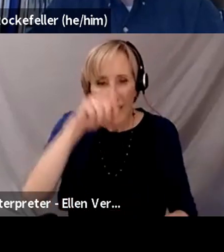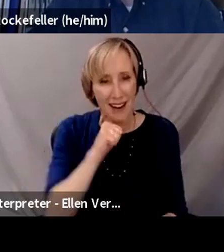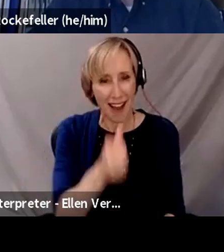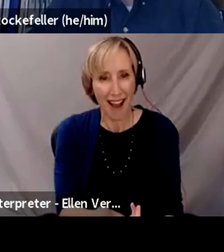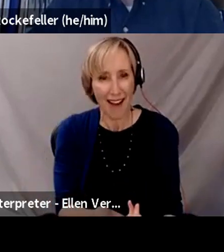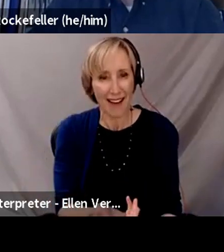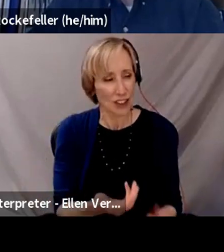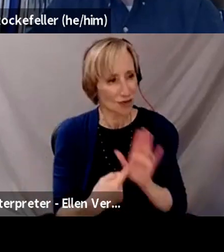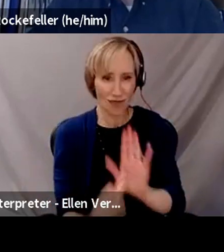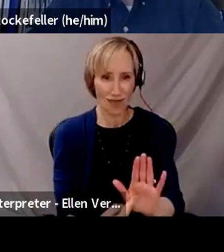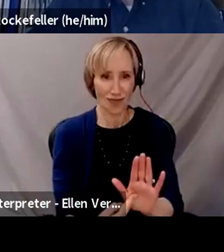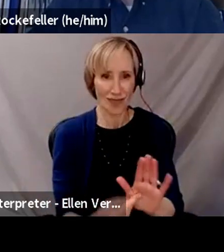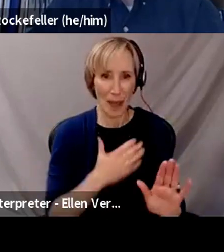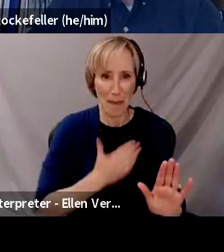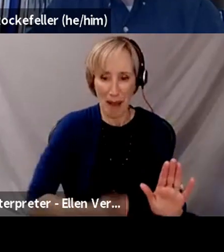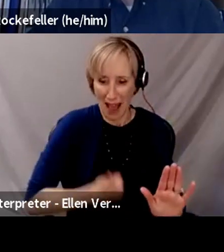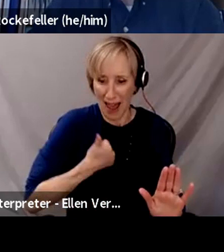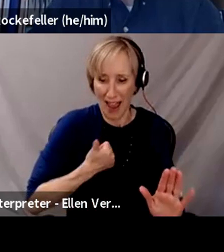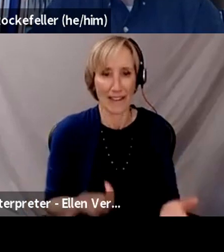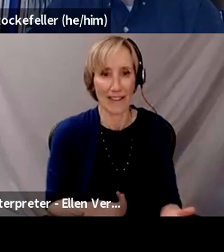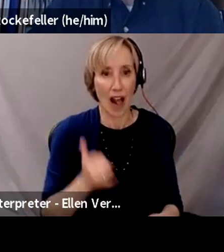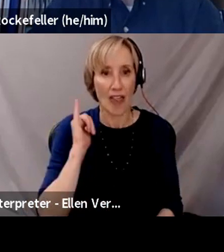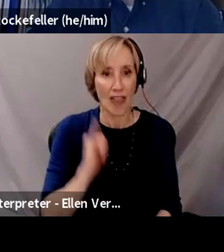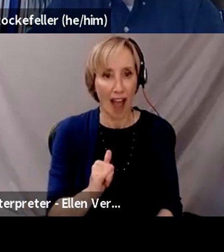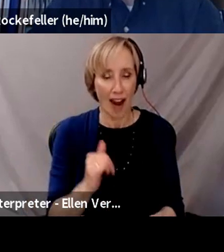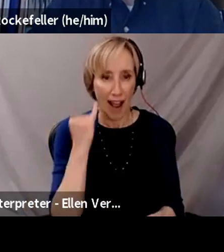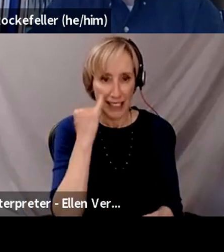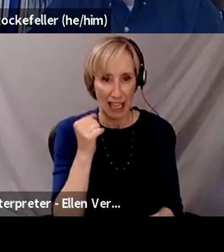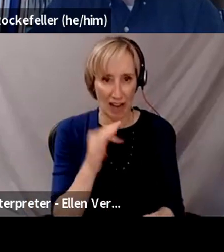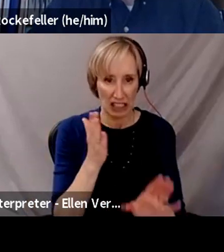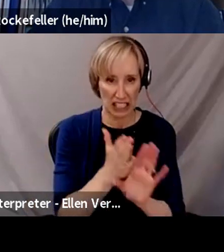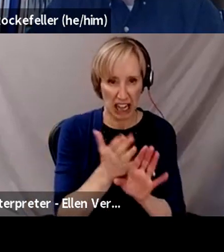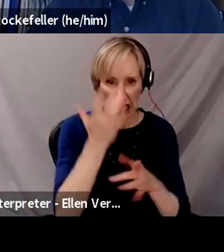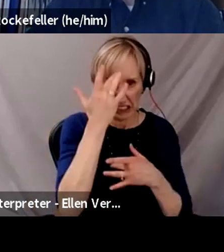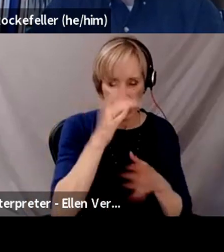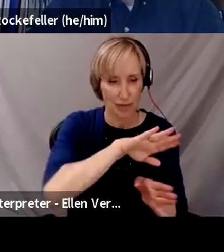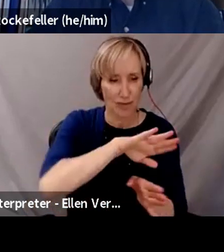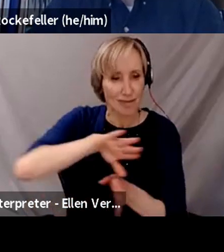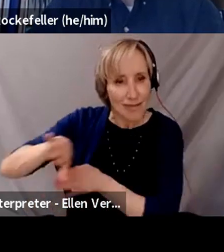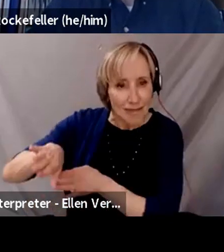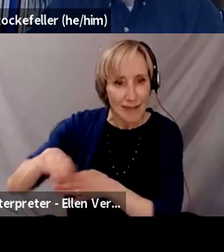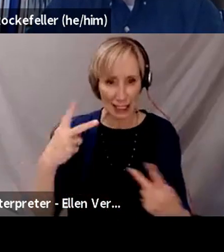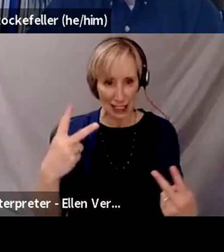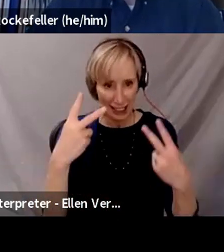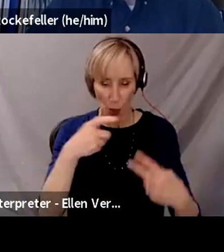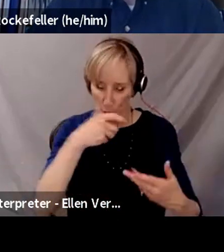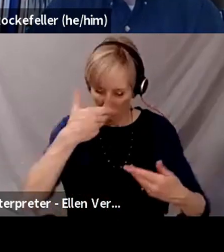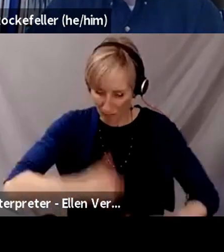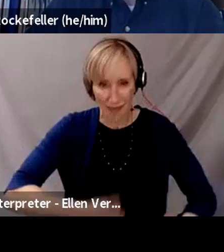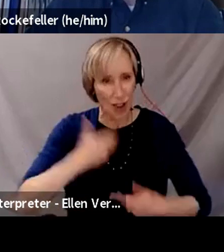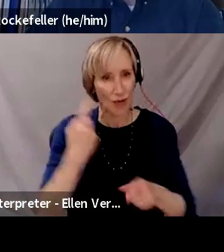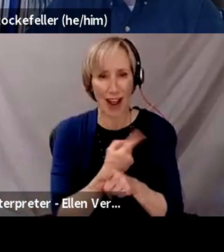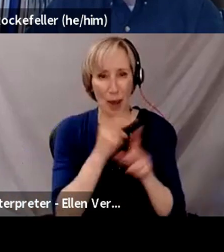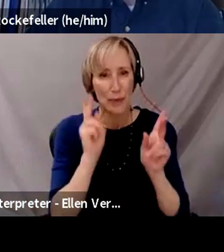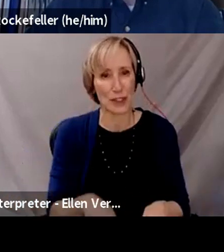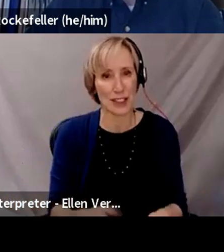that pathologizing nature is one thing that I think about in my work as a peer support person in general. But when applying it to this topic, I think